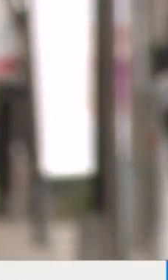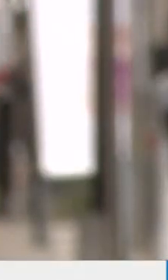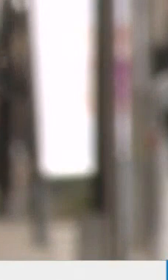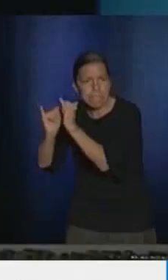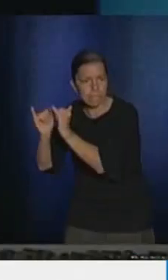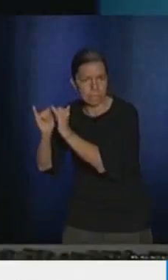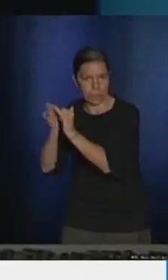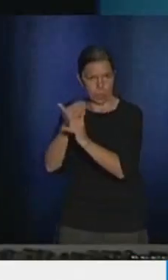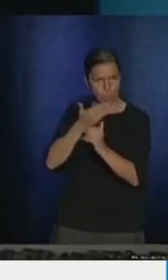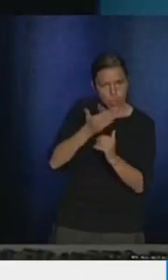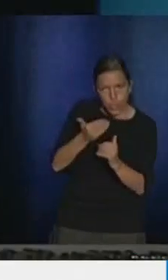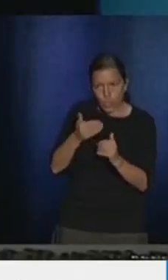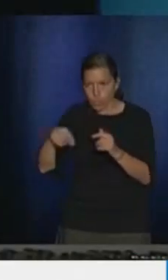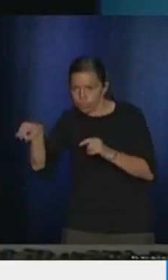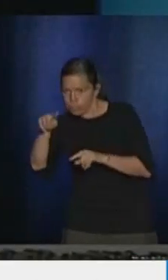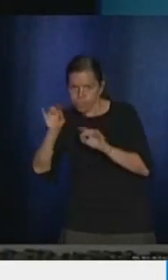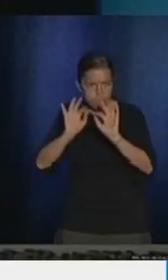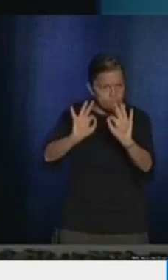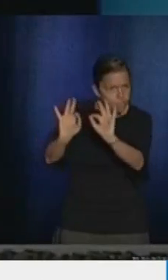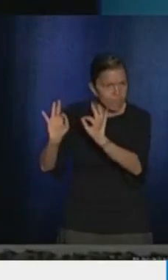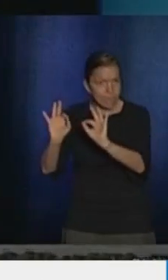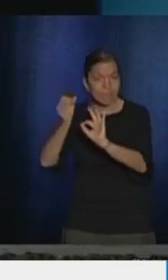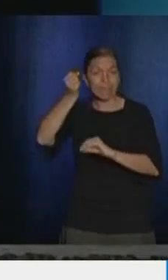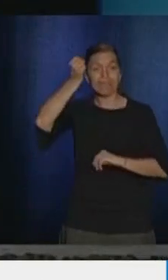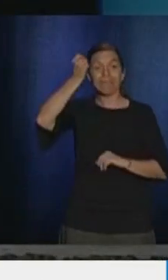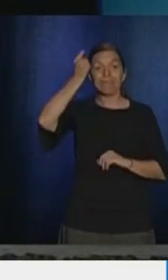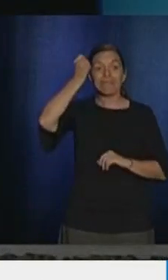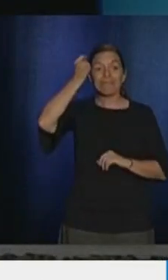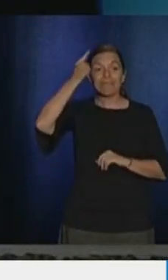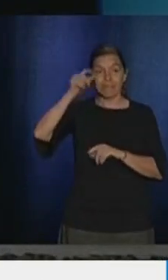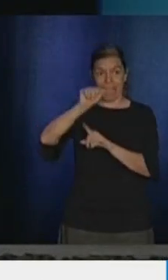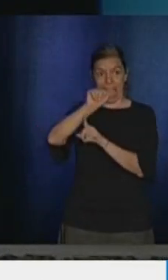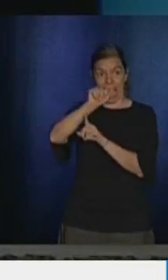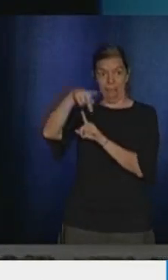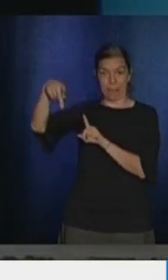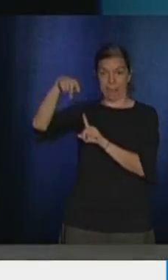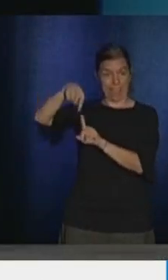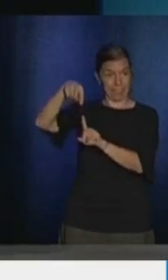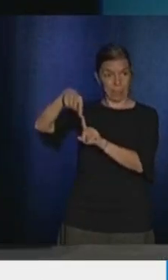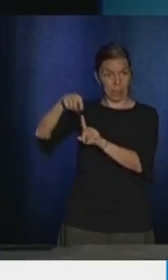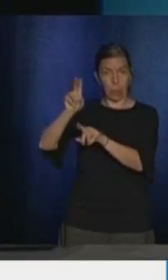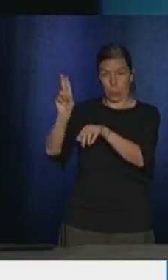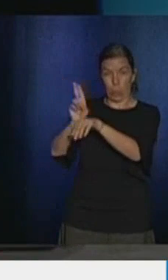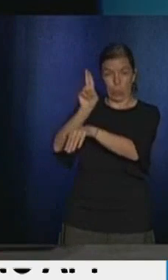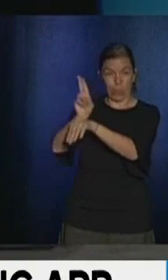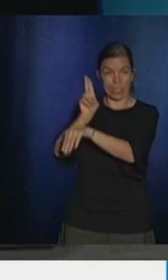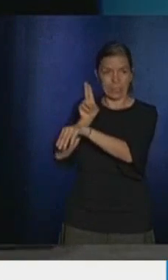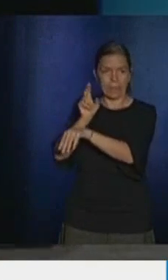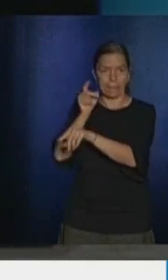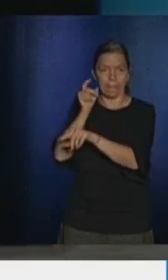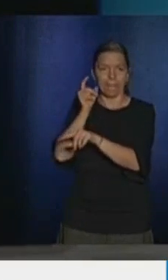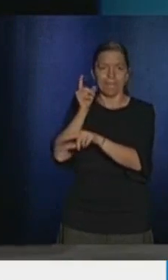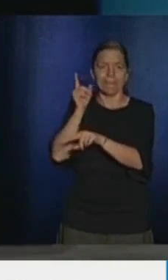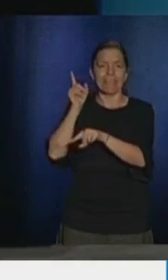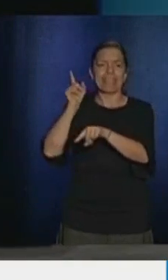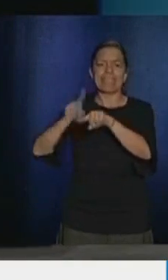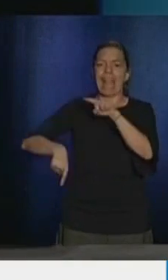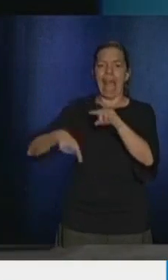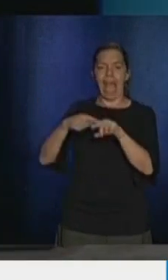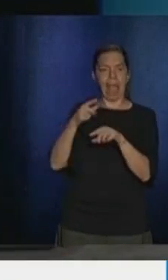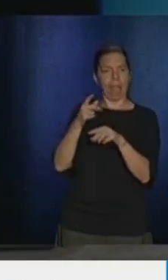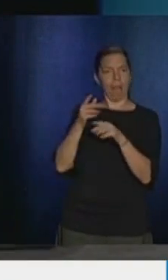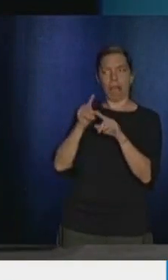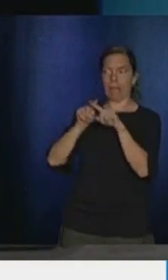The numbers are low. If it goes higher and if we cannot anymore, I would say with our systems, get